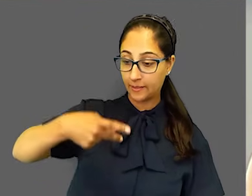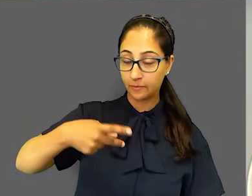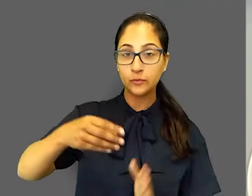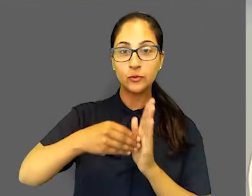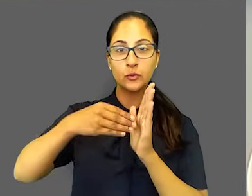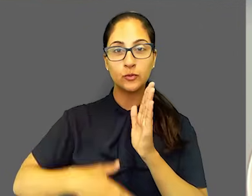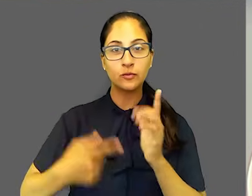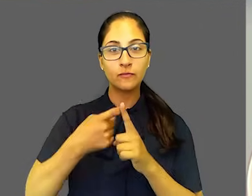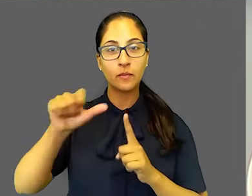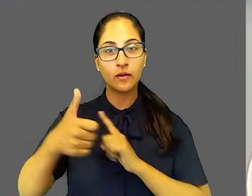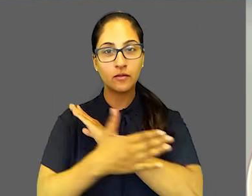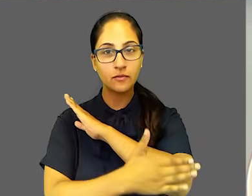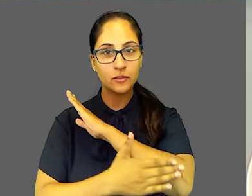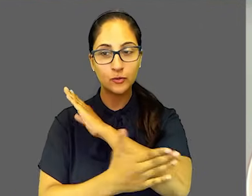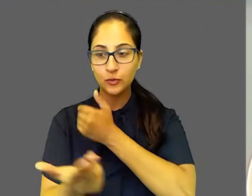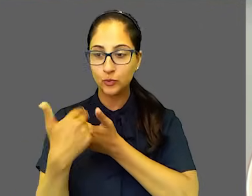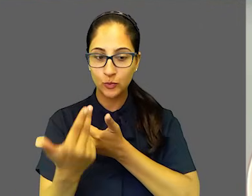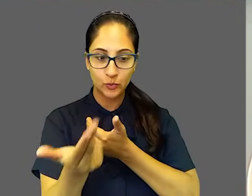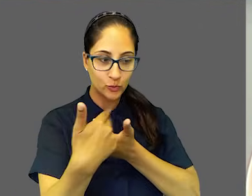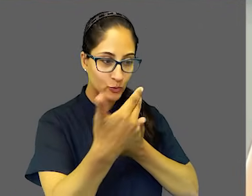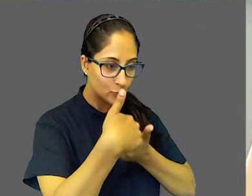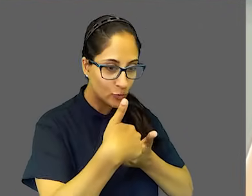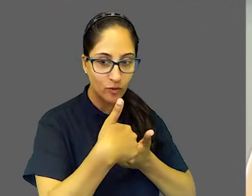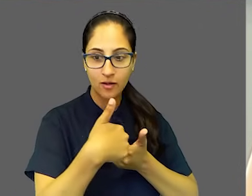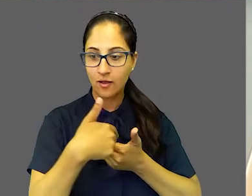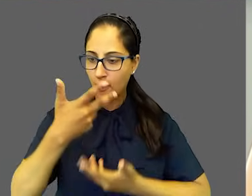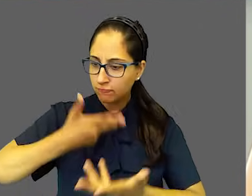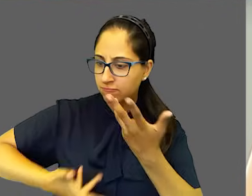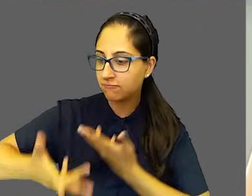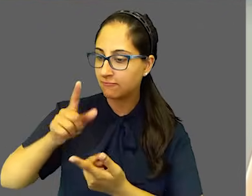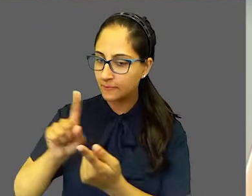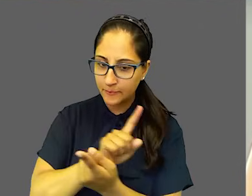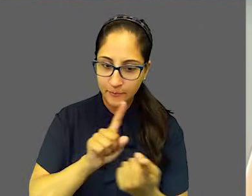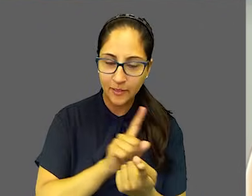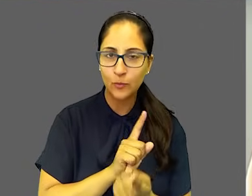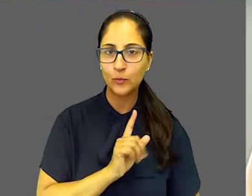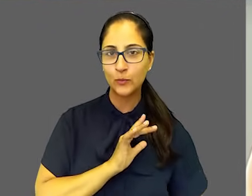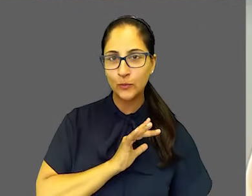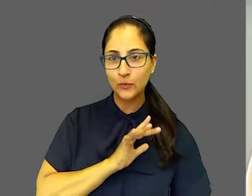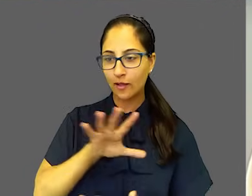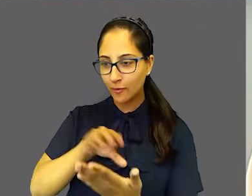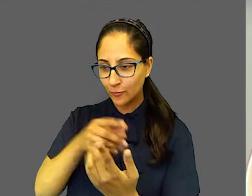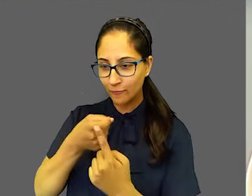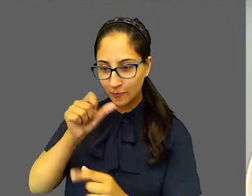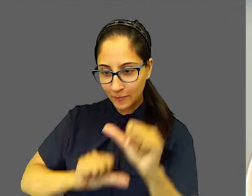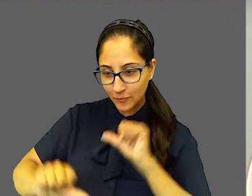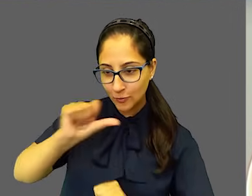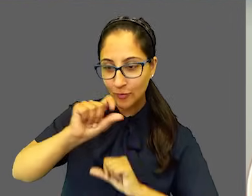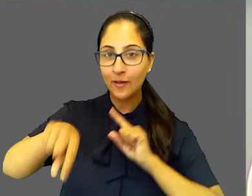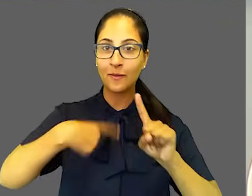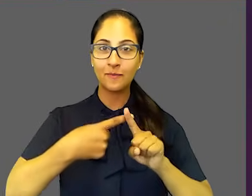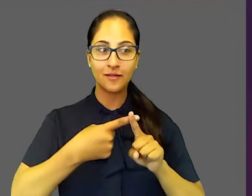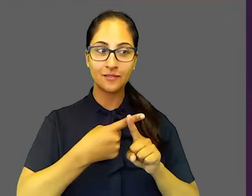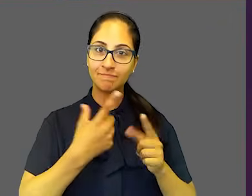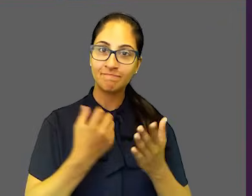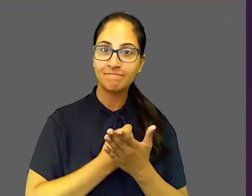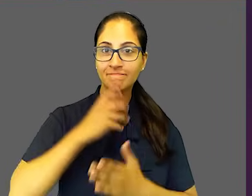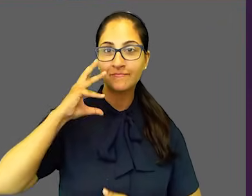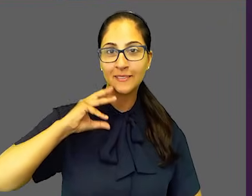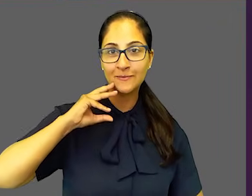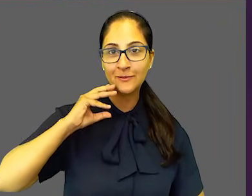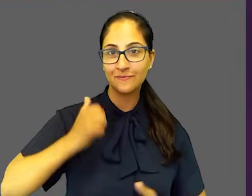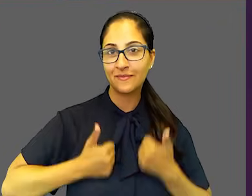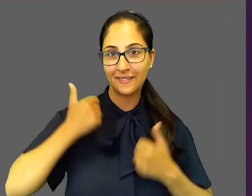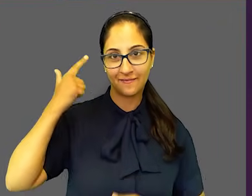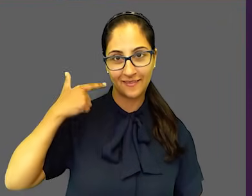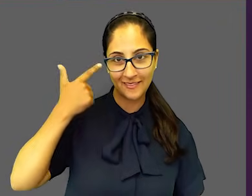the world, and also take advantage of the vibrant culture in London. Thank you,